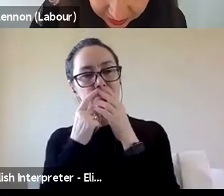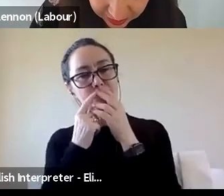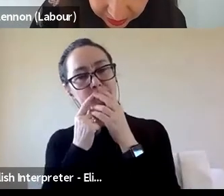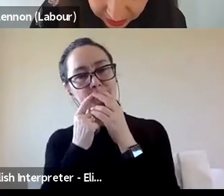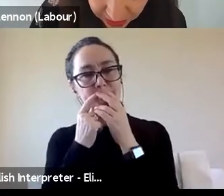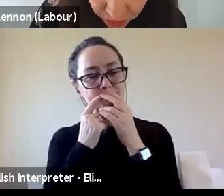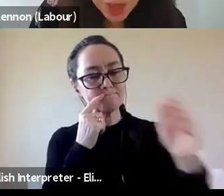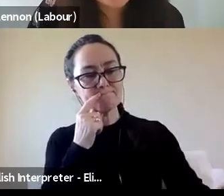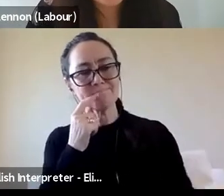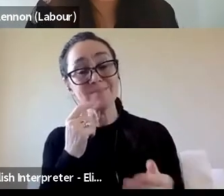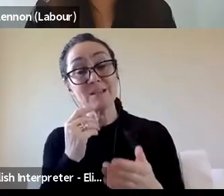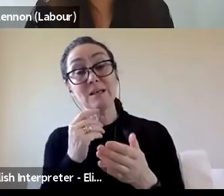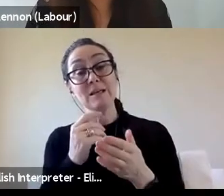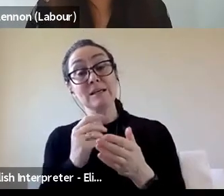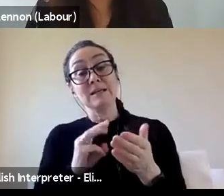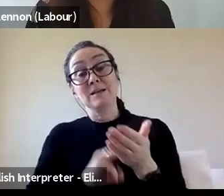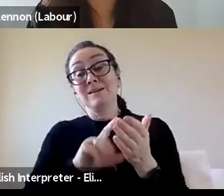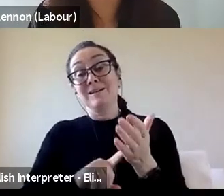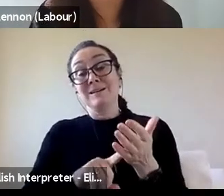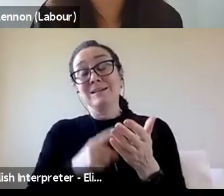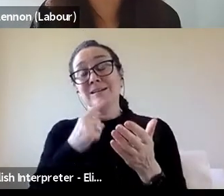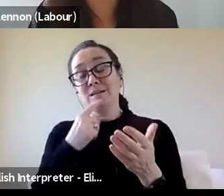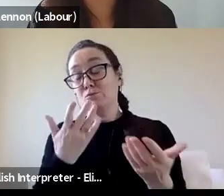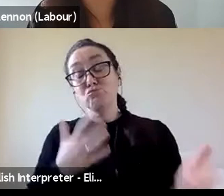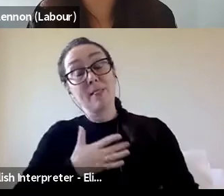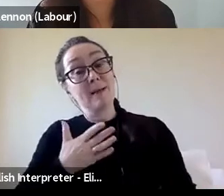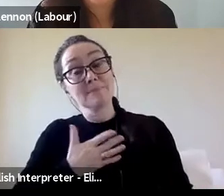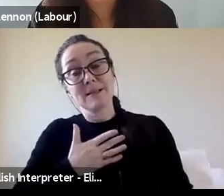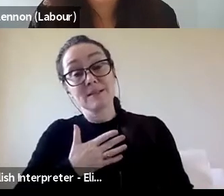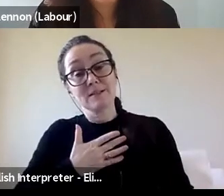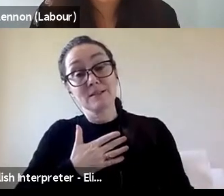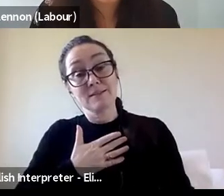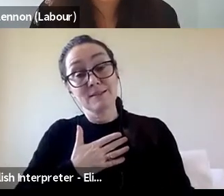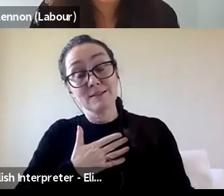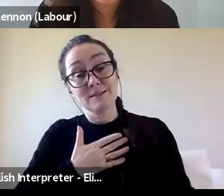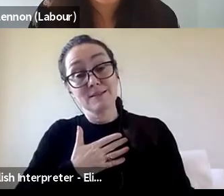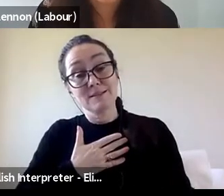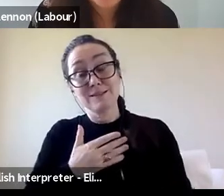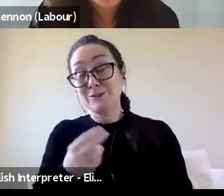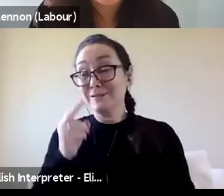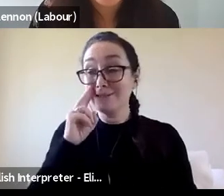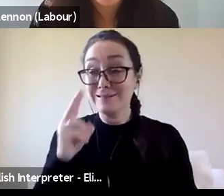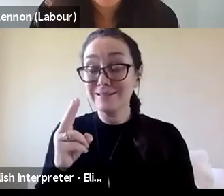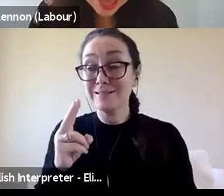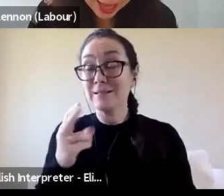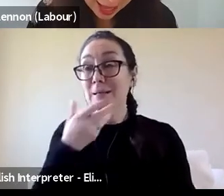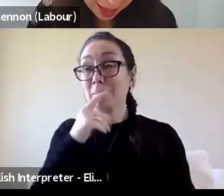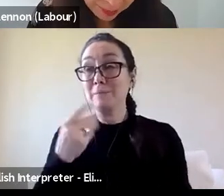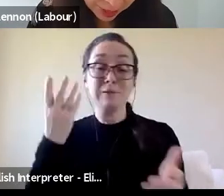It's really upsetting to hear and to see how prevalent stigma still is,